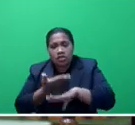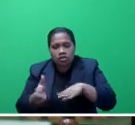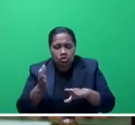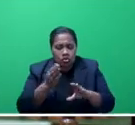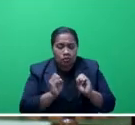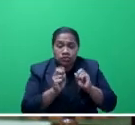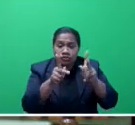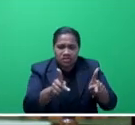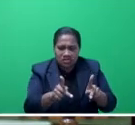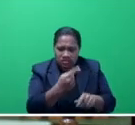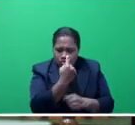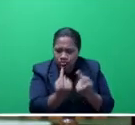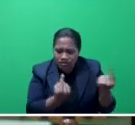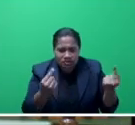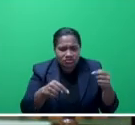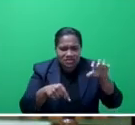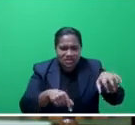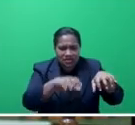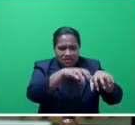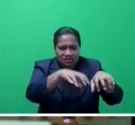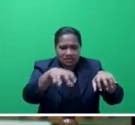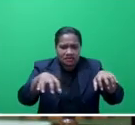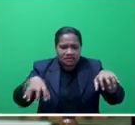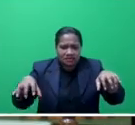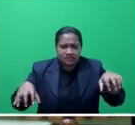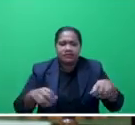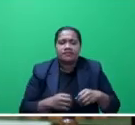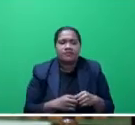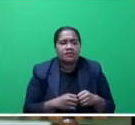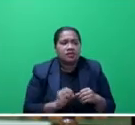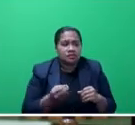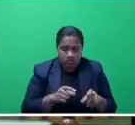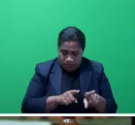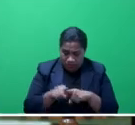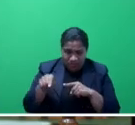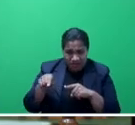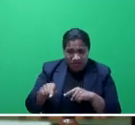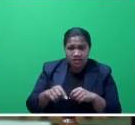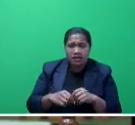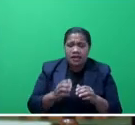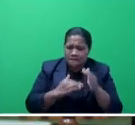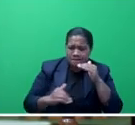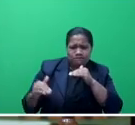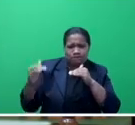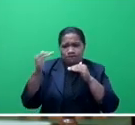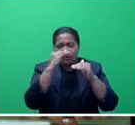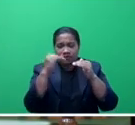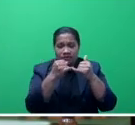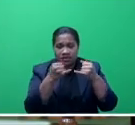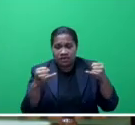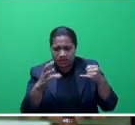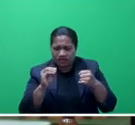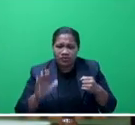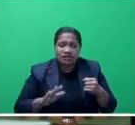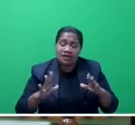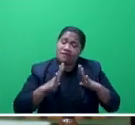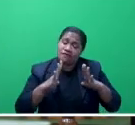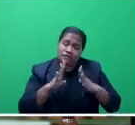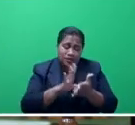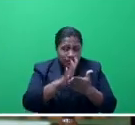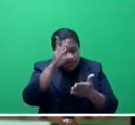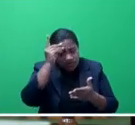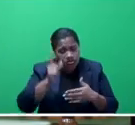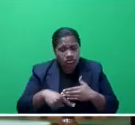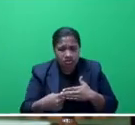Our social safety net will continue to keep those most vulnerable above the line of abject poverty. Free education continues, free